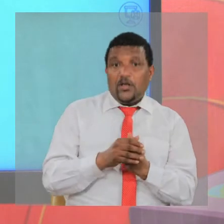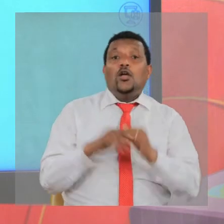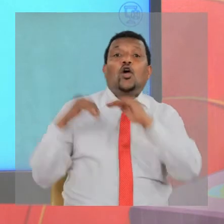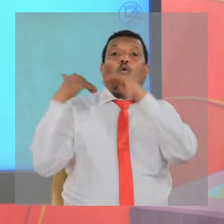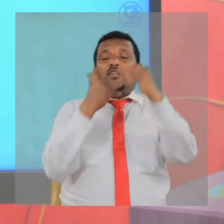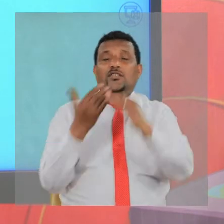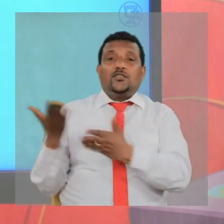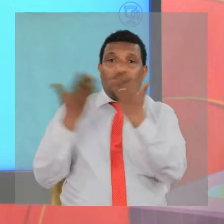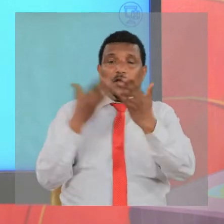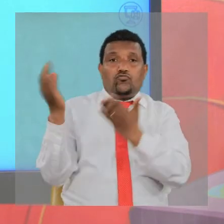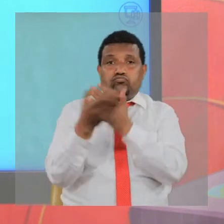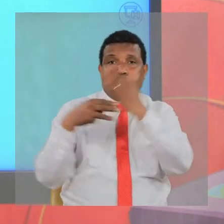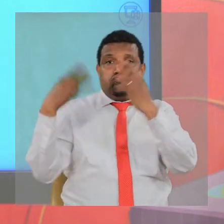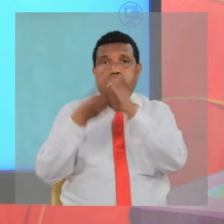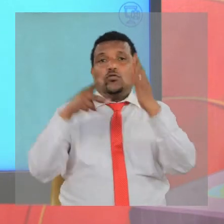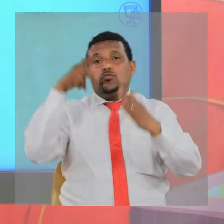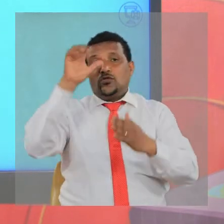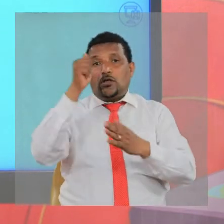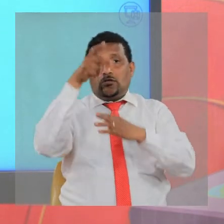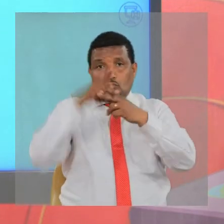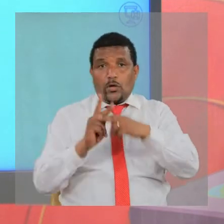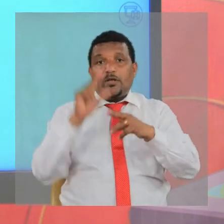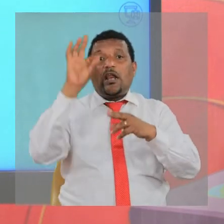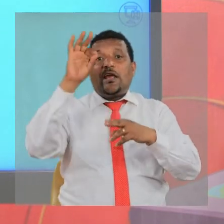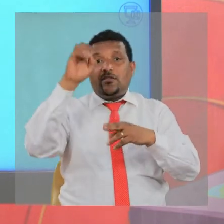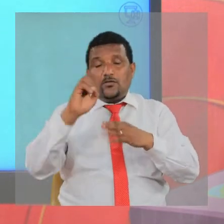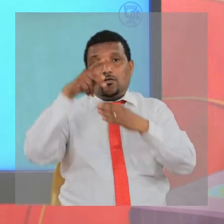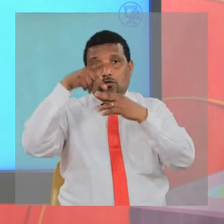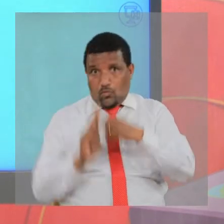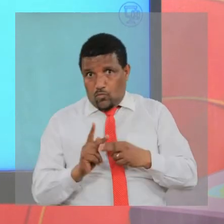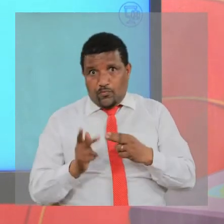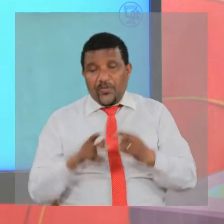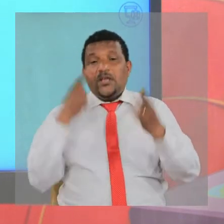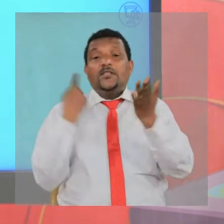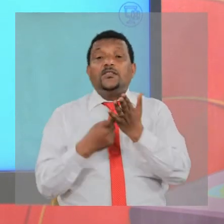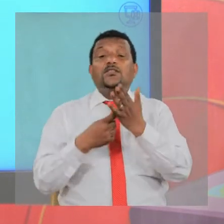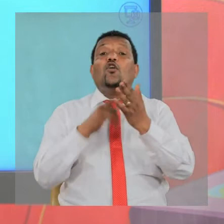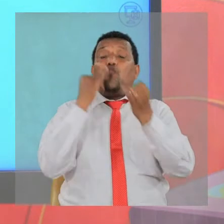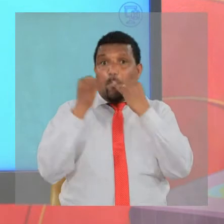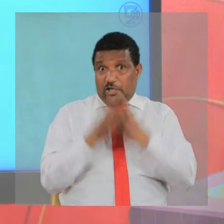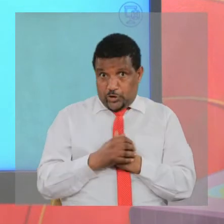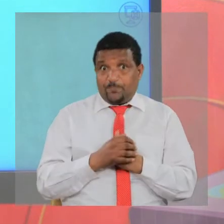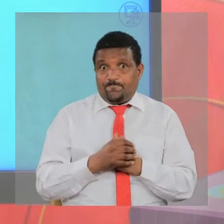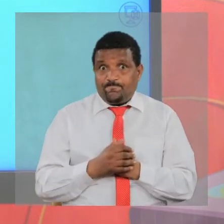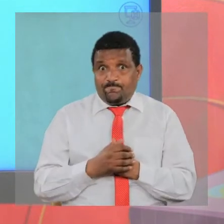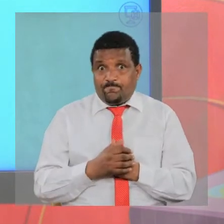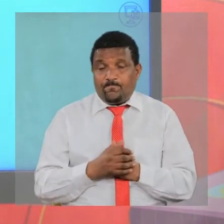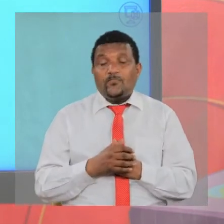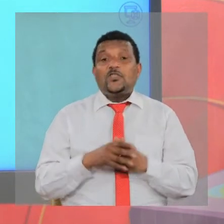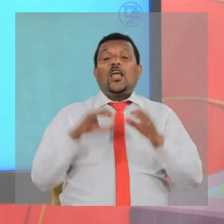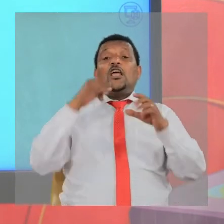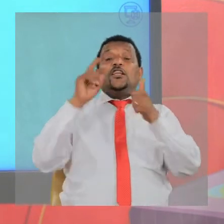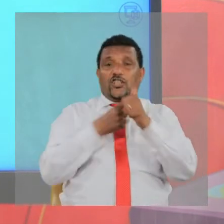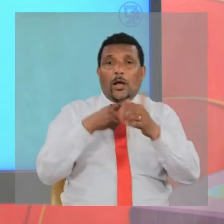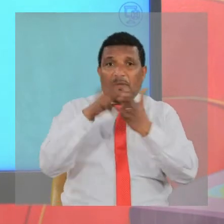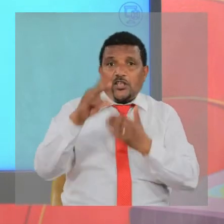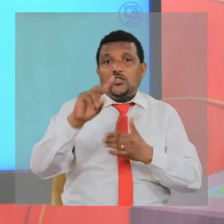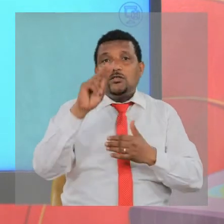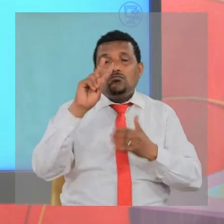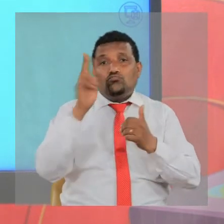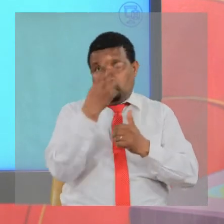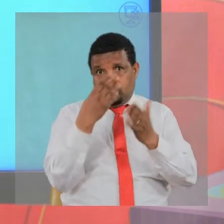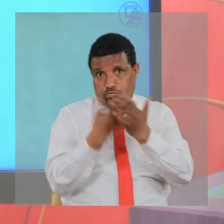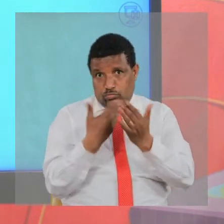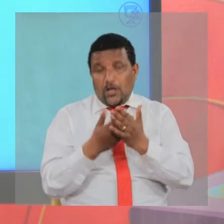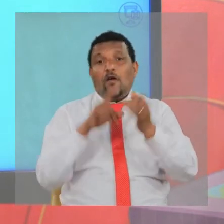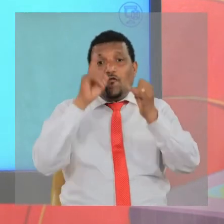of weights increased from 10 kg to 90. From this information, the initial price is 2 and